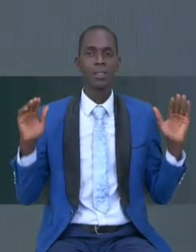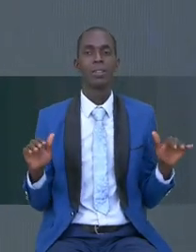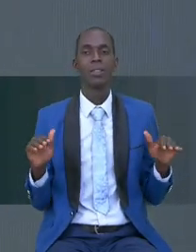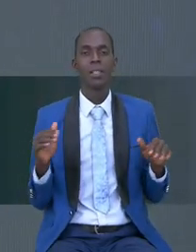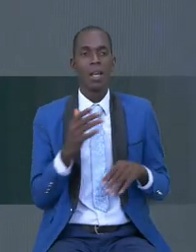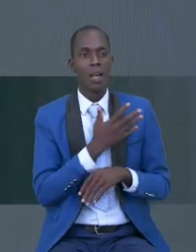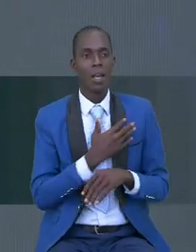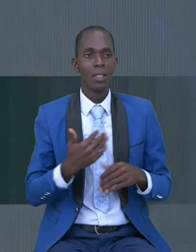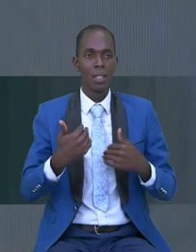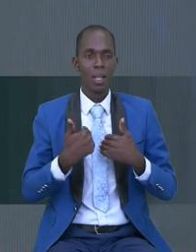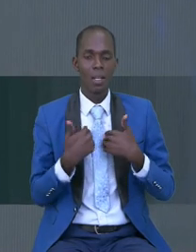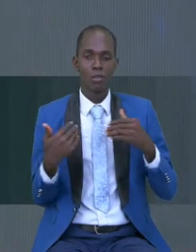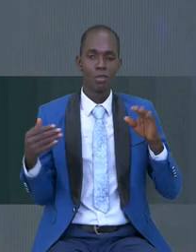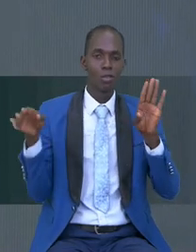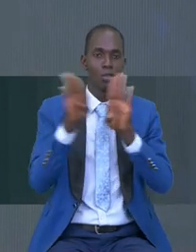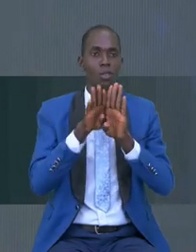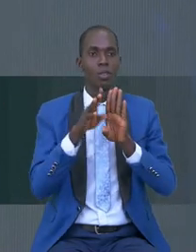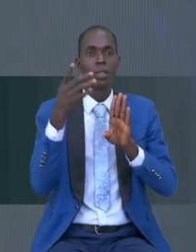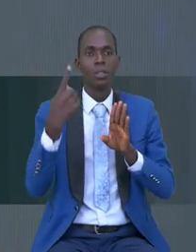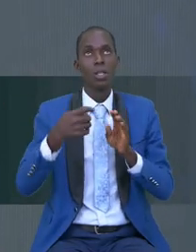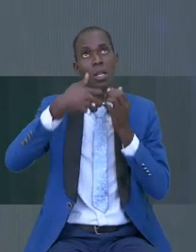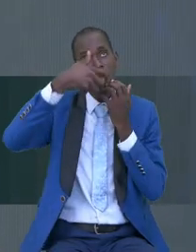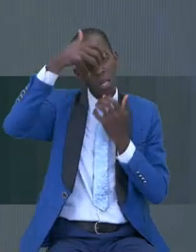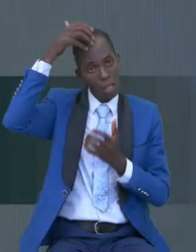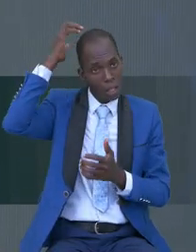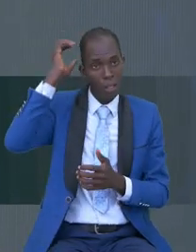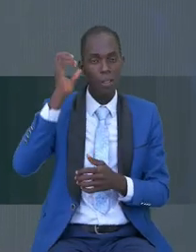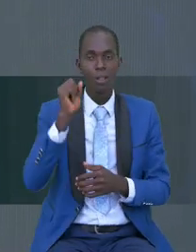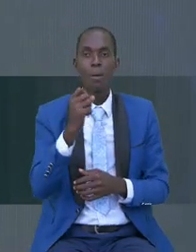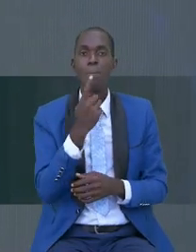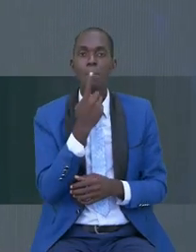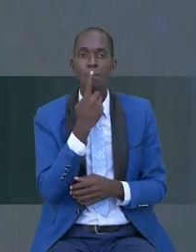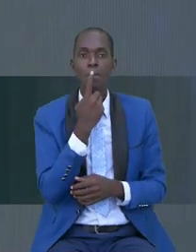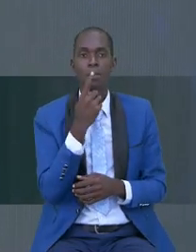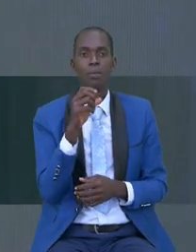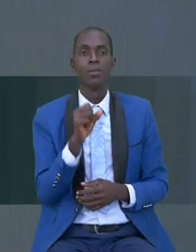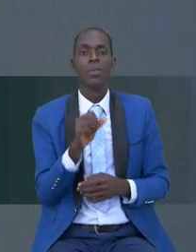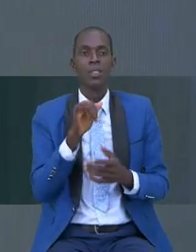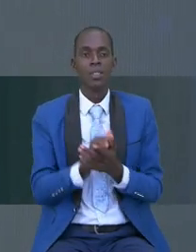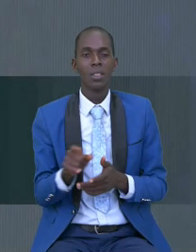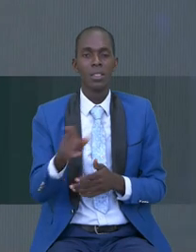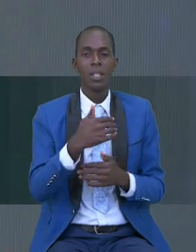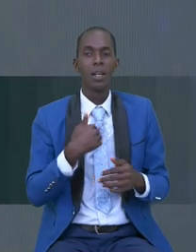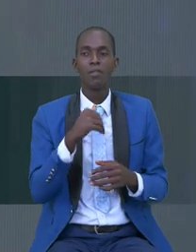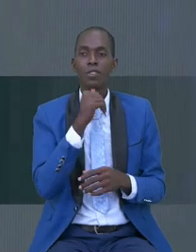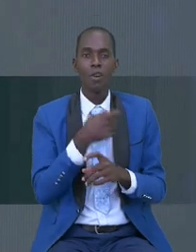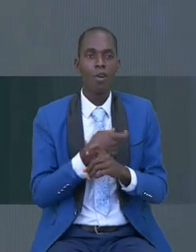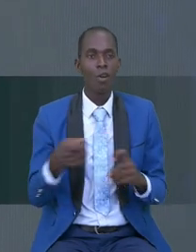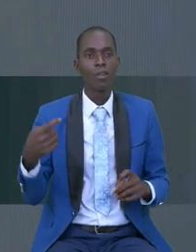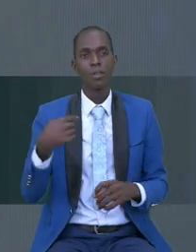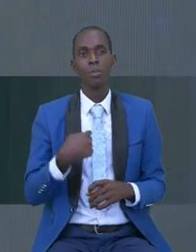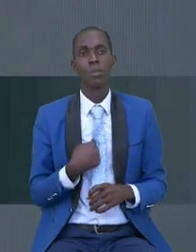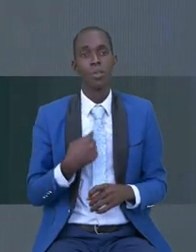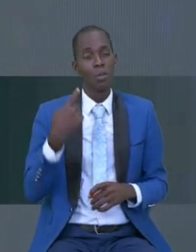and has shut the lions' mouths, that they have not hurt me For